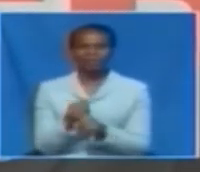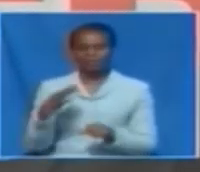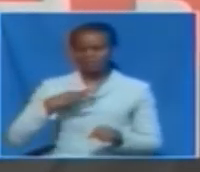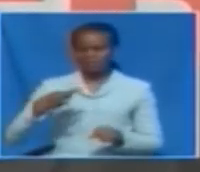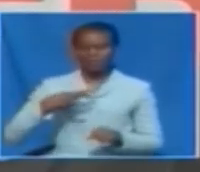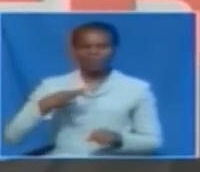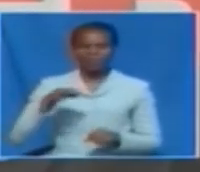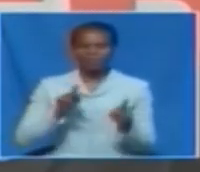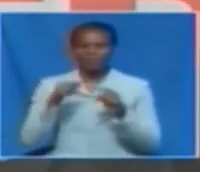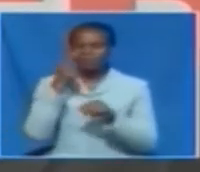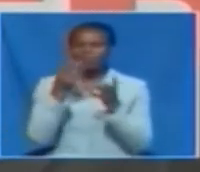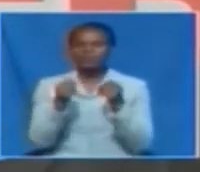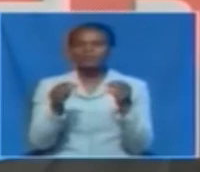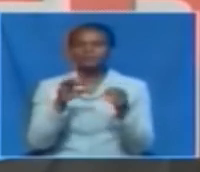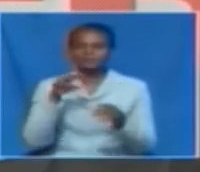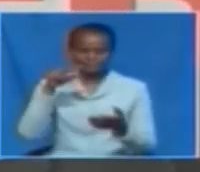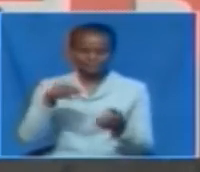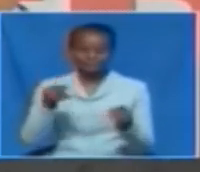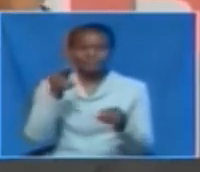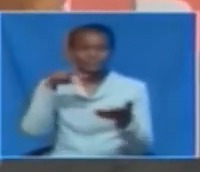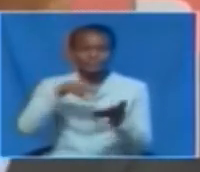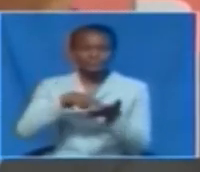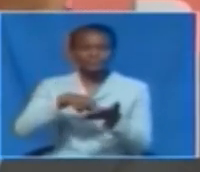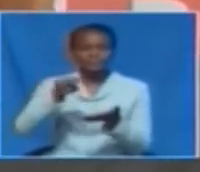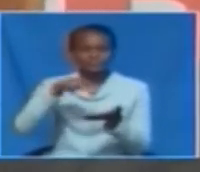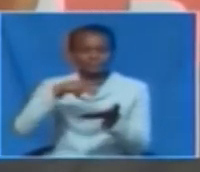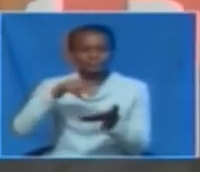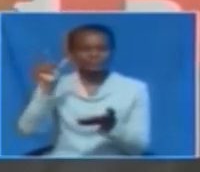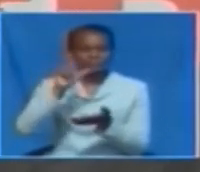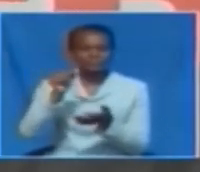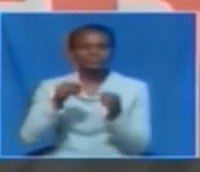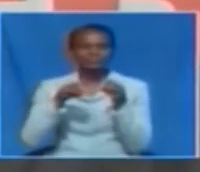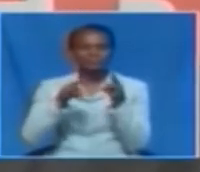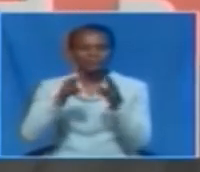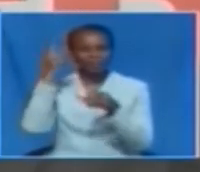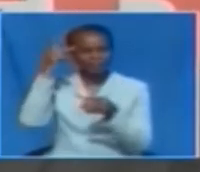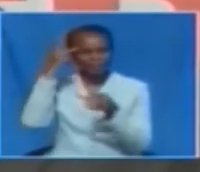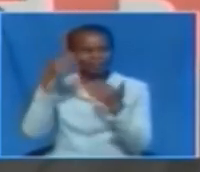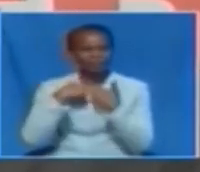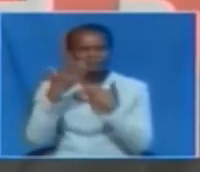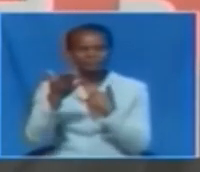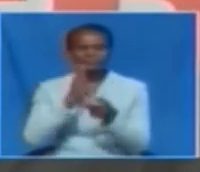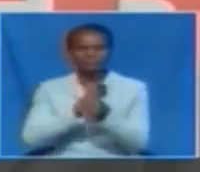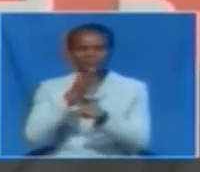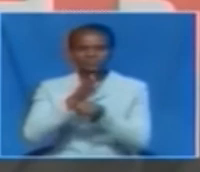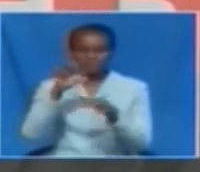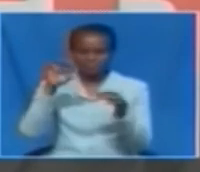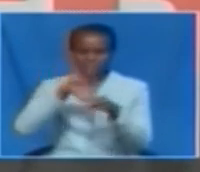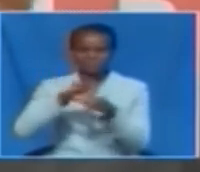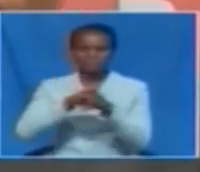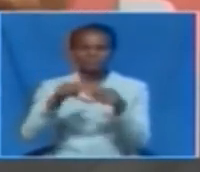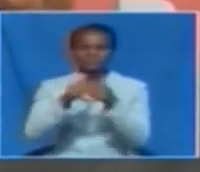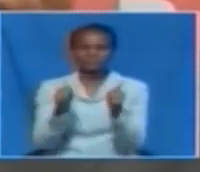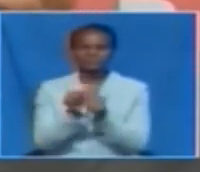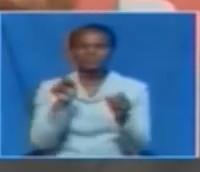applications for those who would like to stand on our party. The way the politics run is that once you go to a general election,